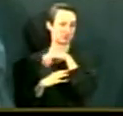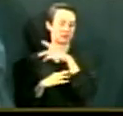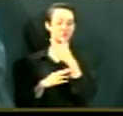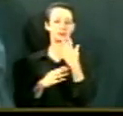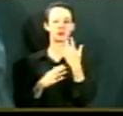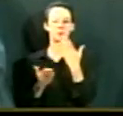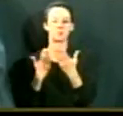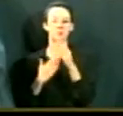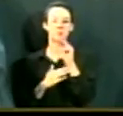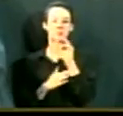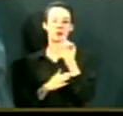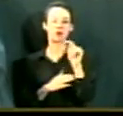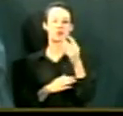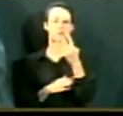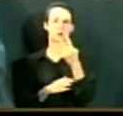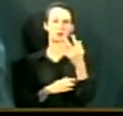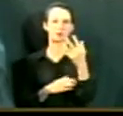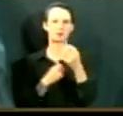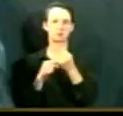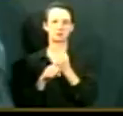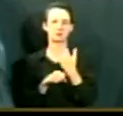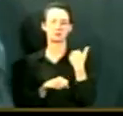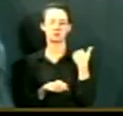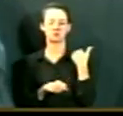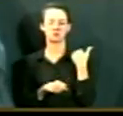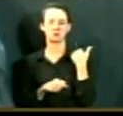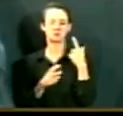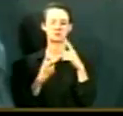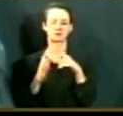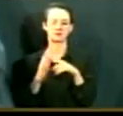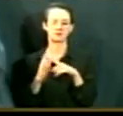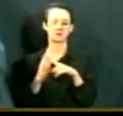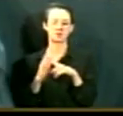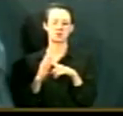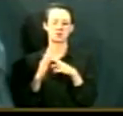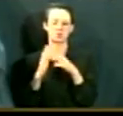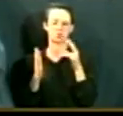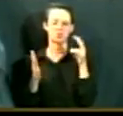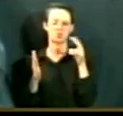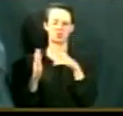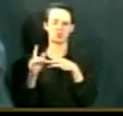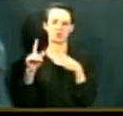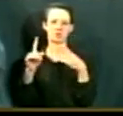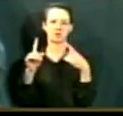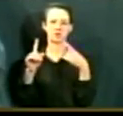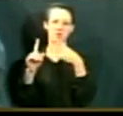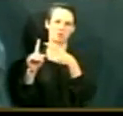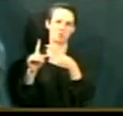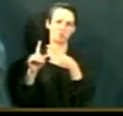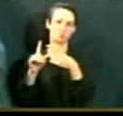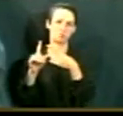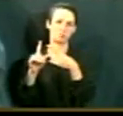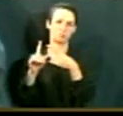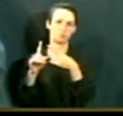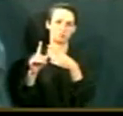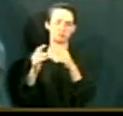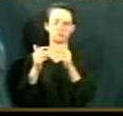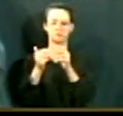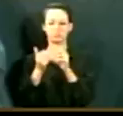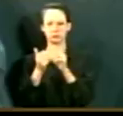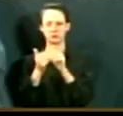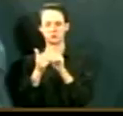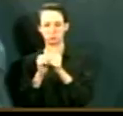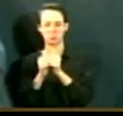has these, but 4 or 5 years ago, when we first started looking at the goal of being competitive with